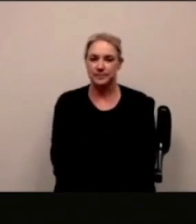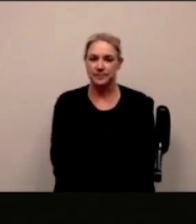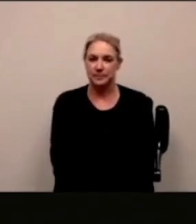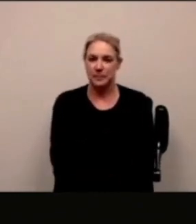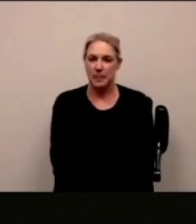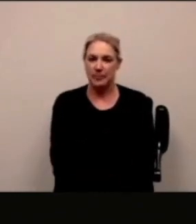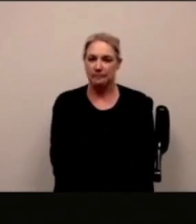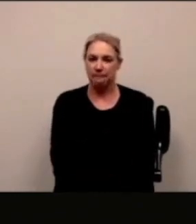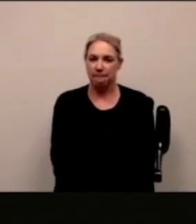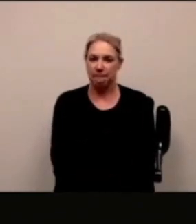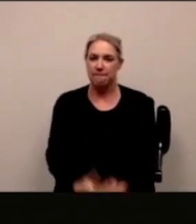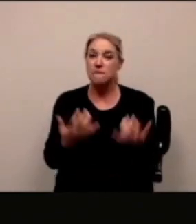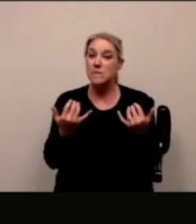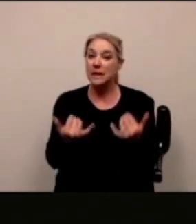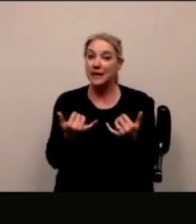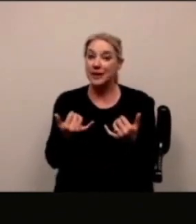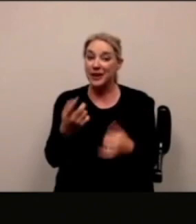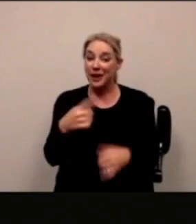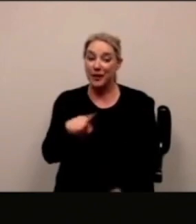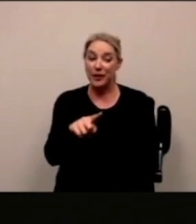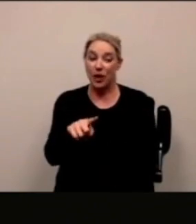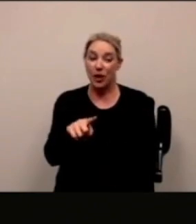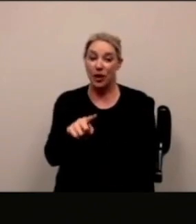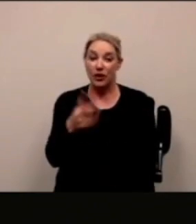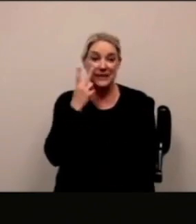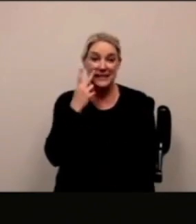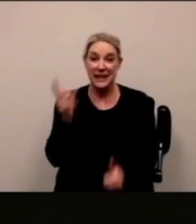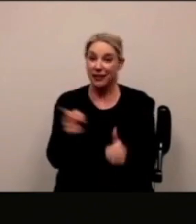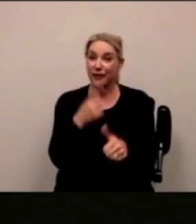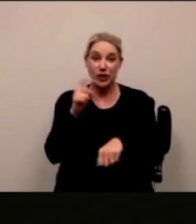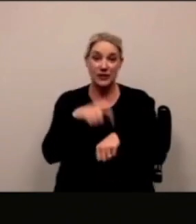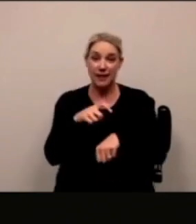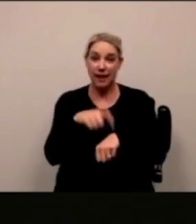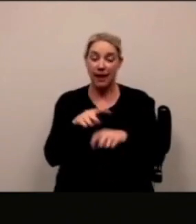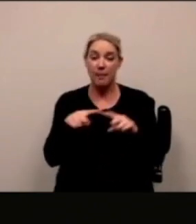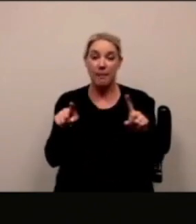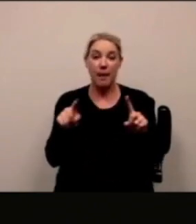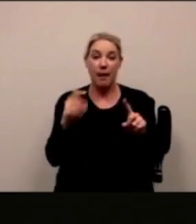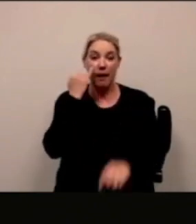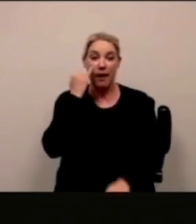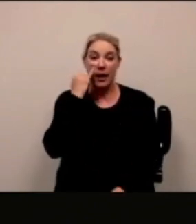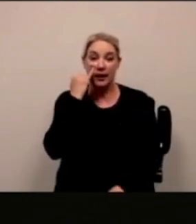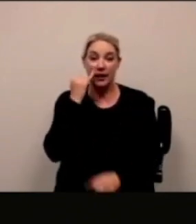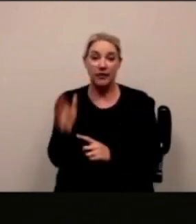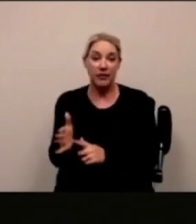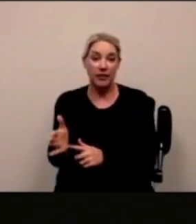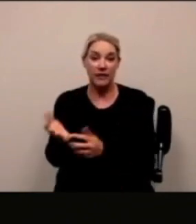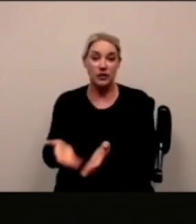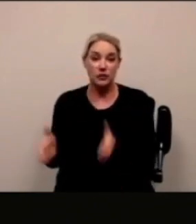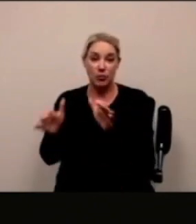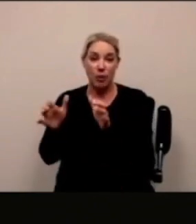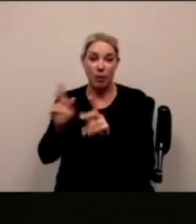So I know folks are just seeing this for the first time, but if any Fishbowl folks want to share their experiments.